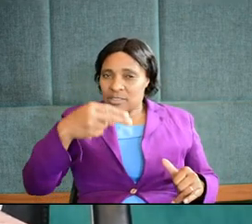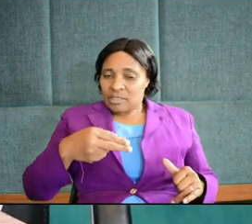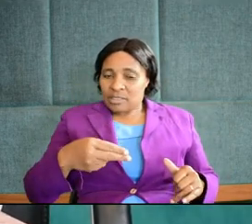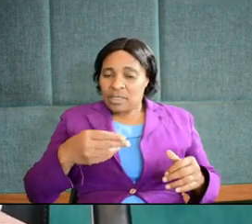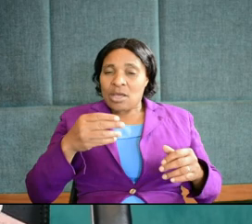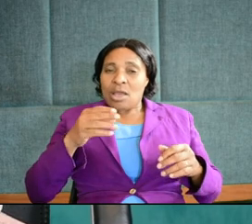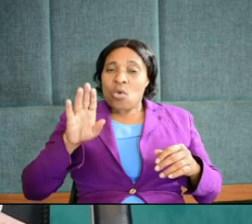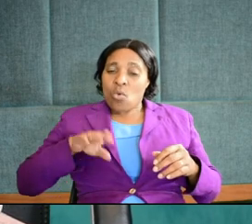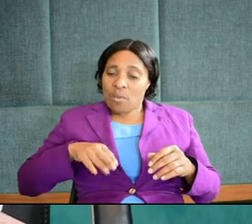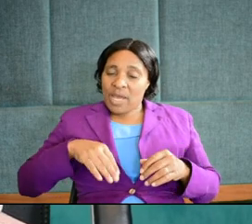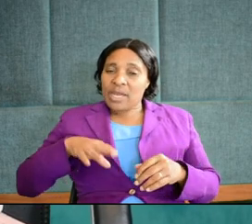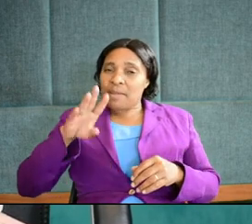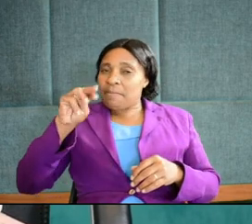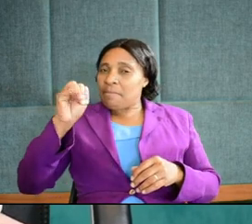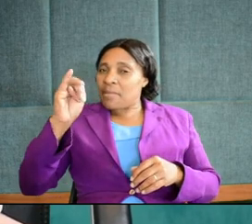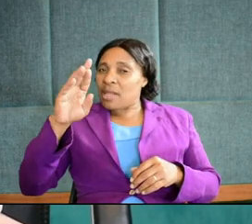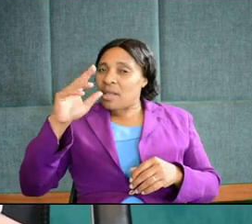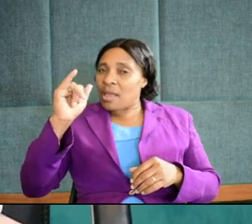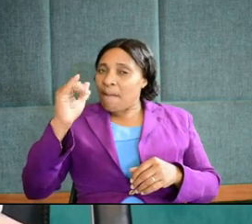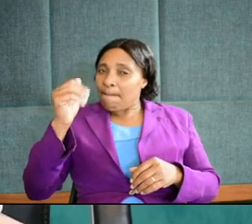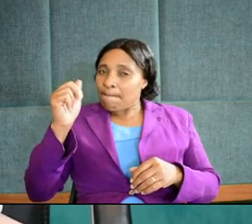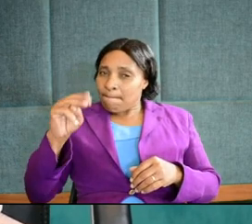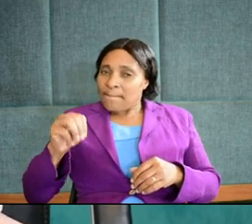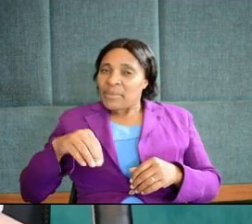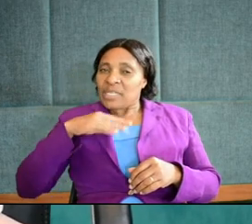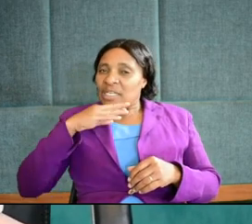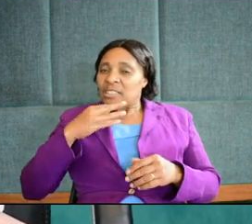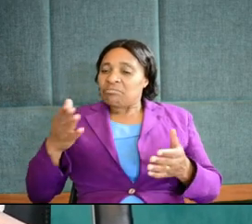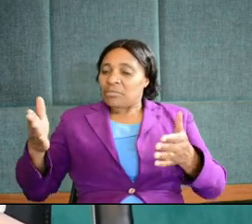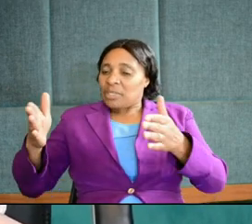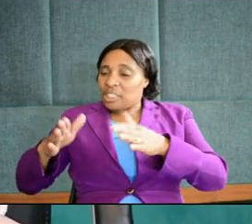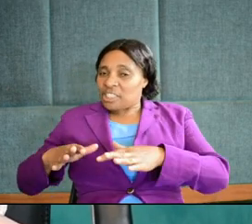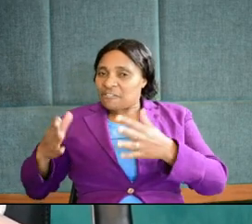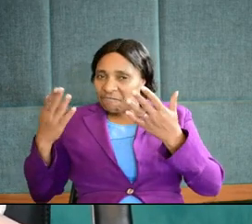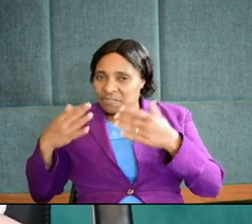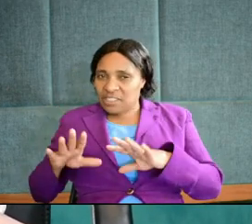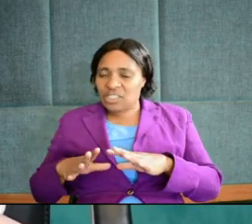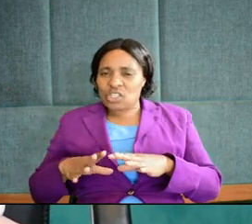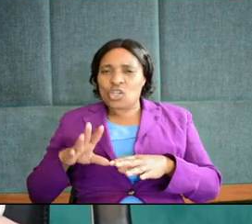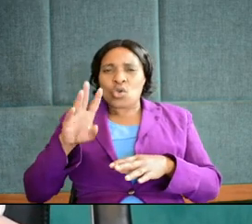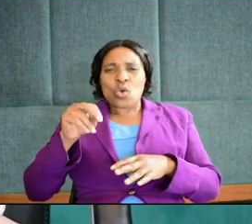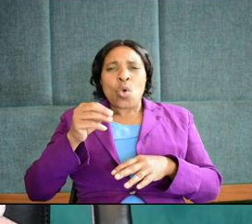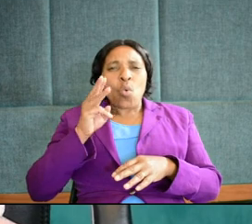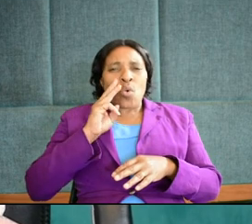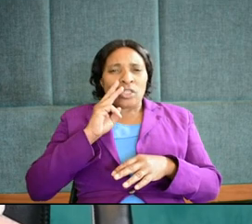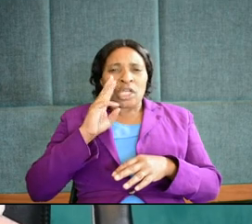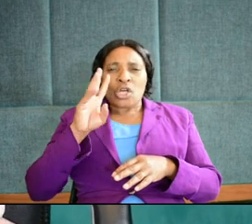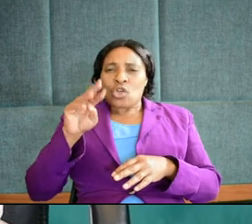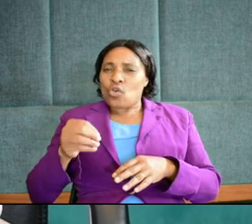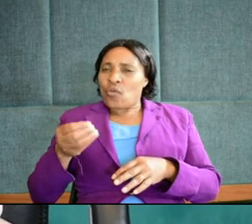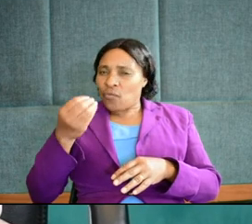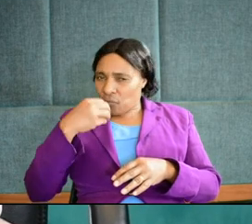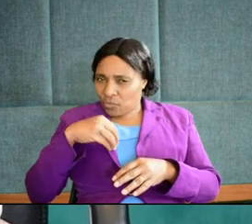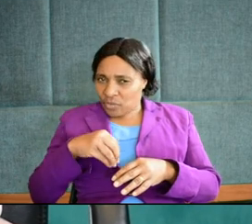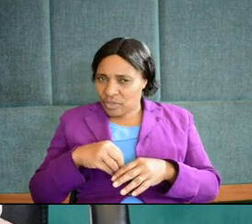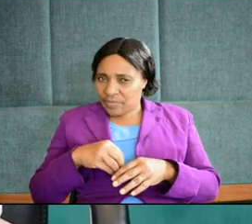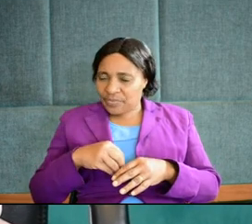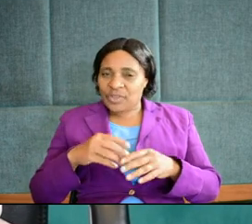buried. So now after Miriam died, there was no water and no food. So